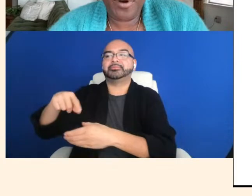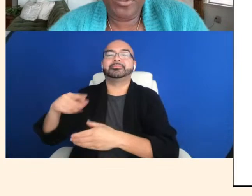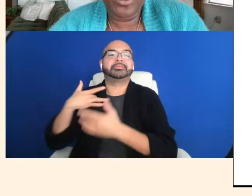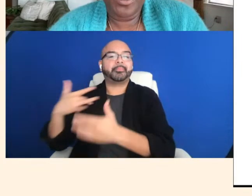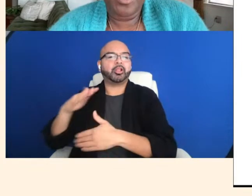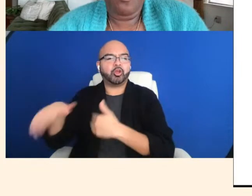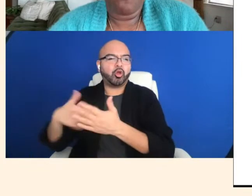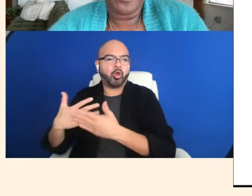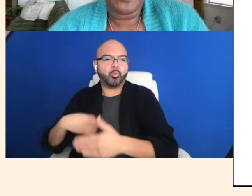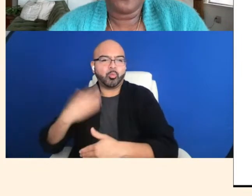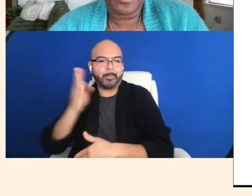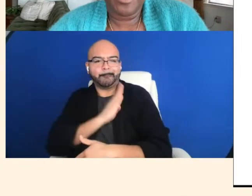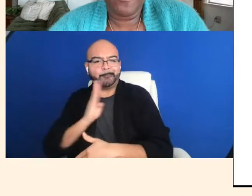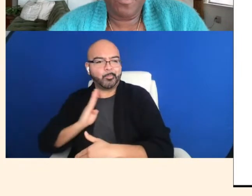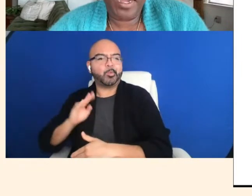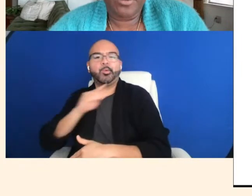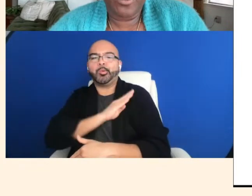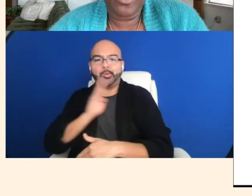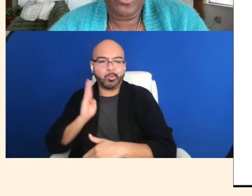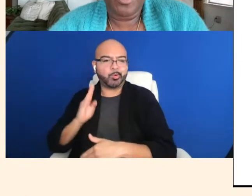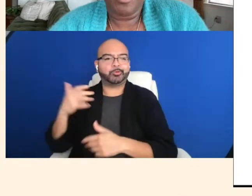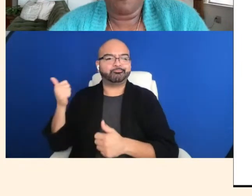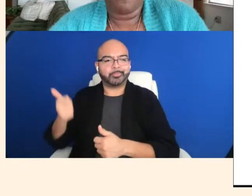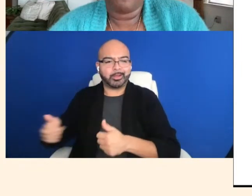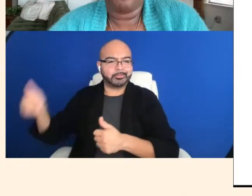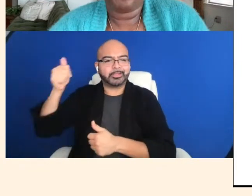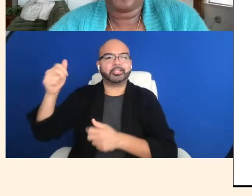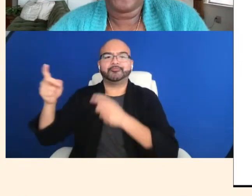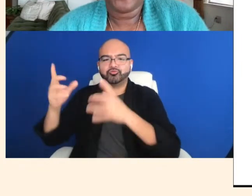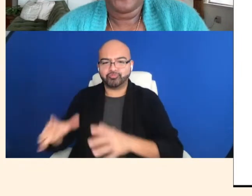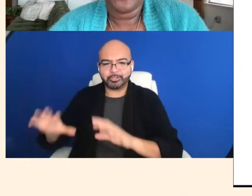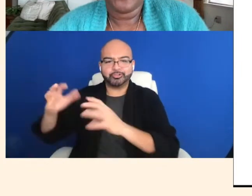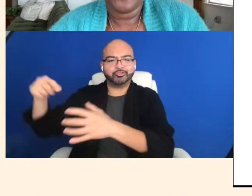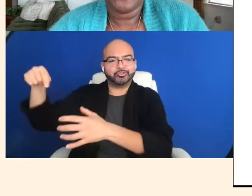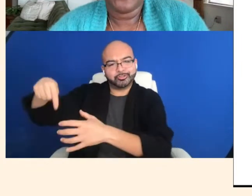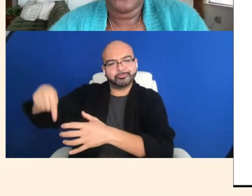white boards, white executive directors,